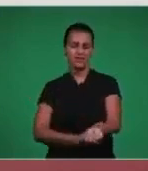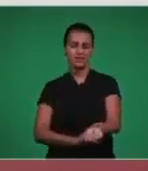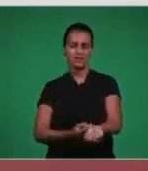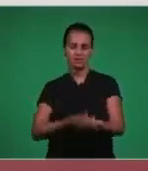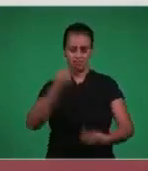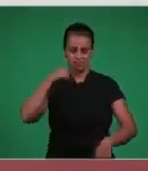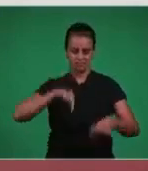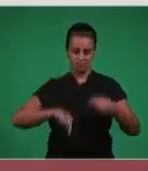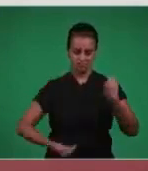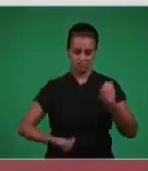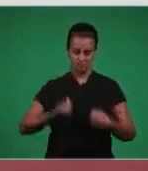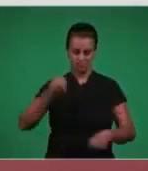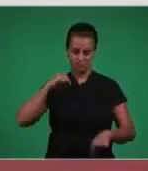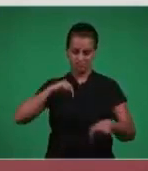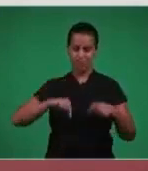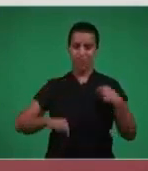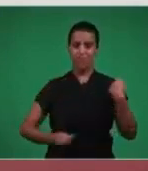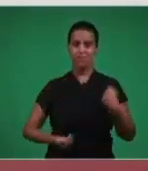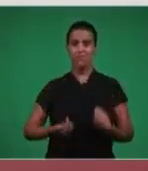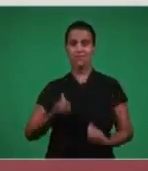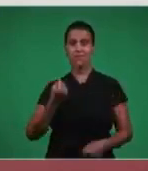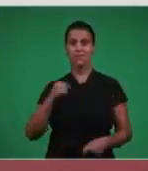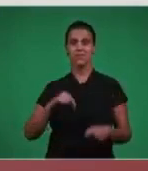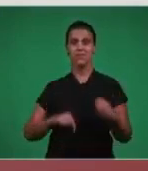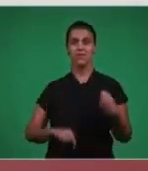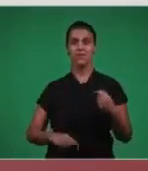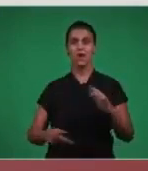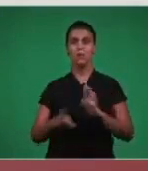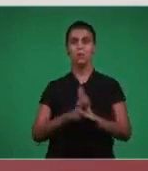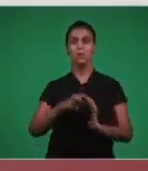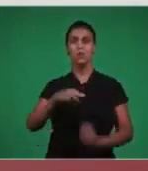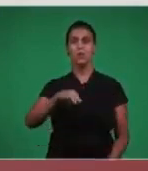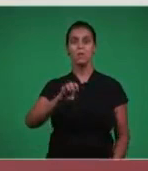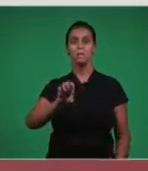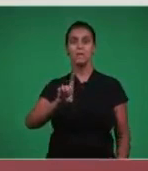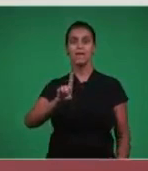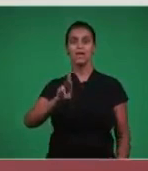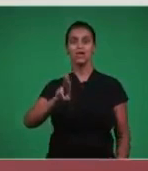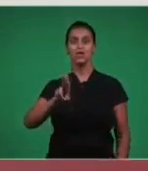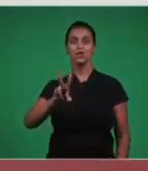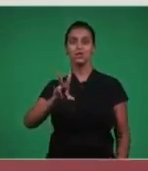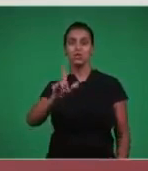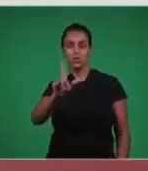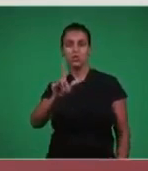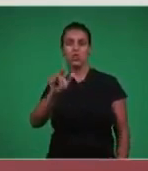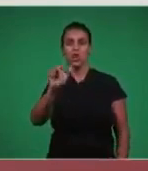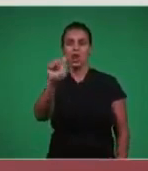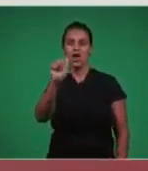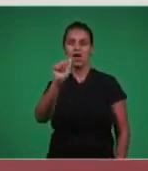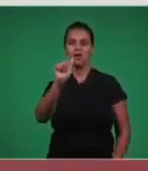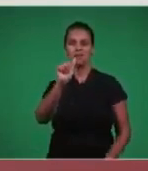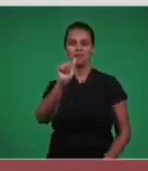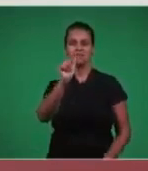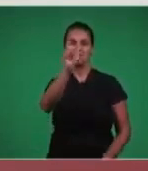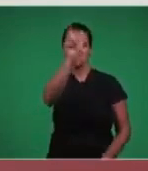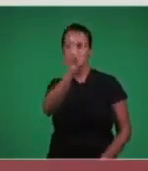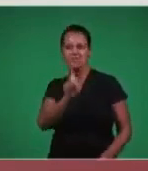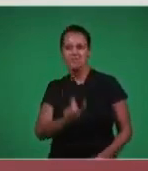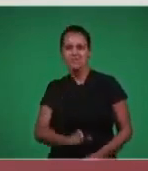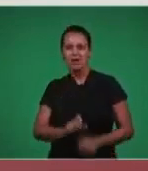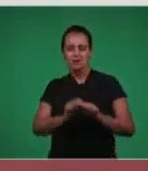is in the bone marrow that our body has that constantly produces those